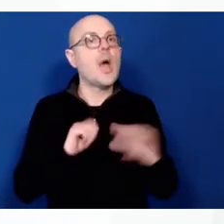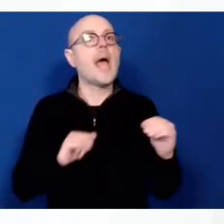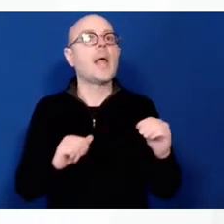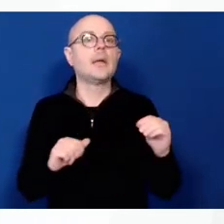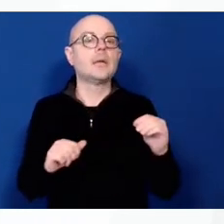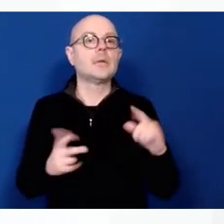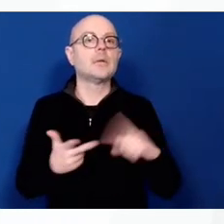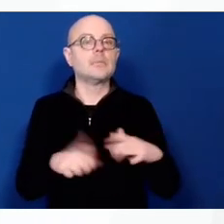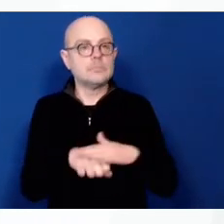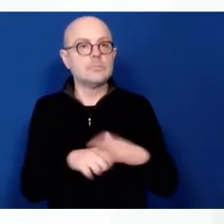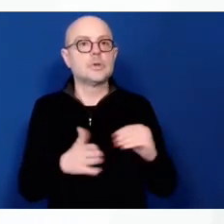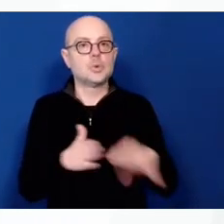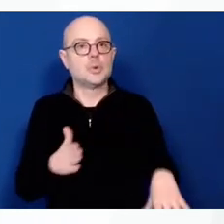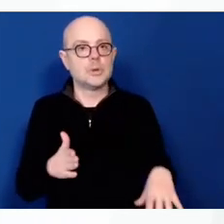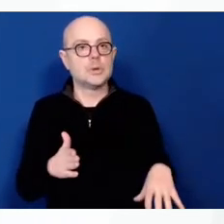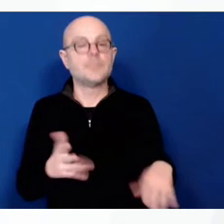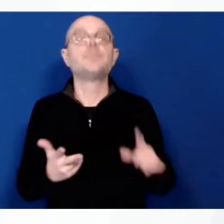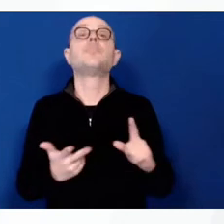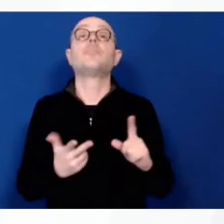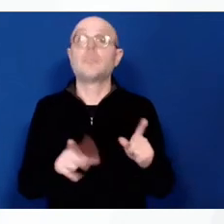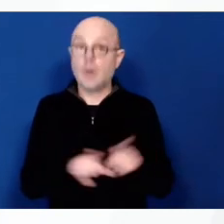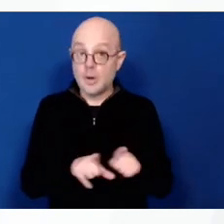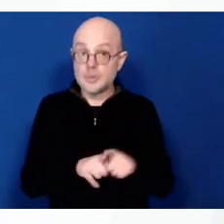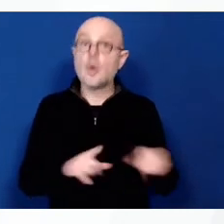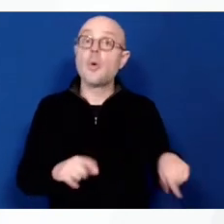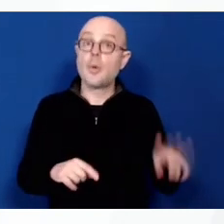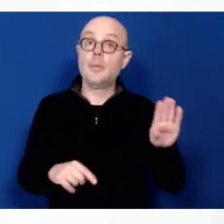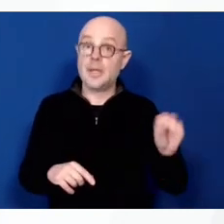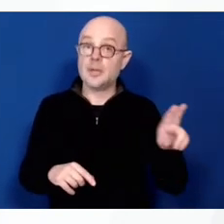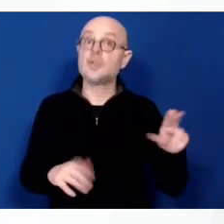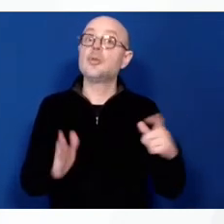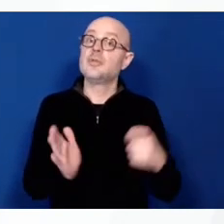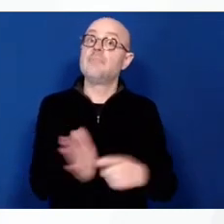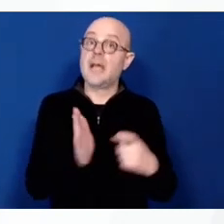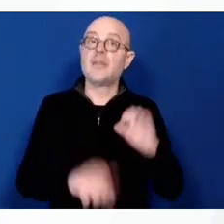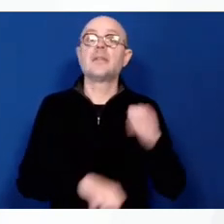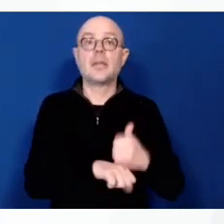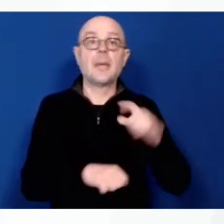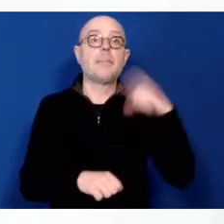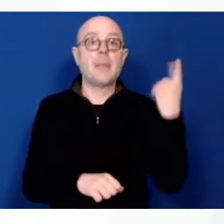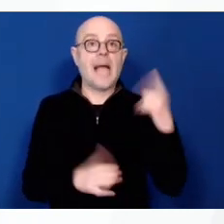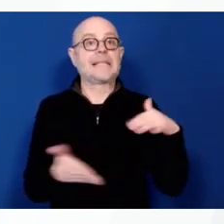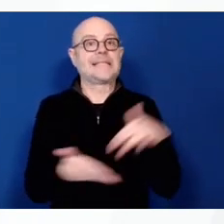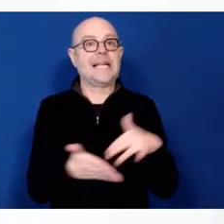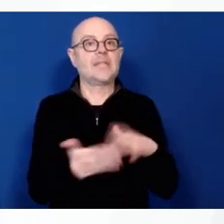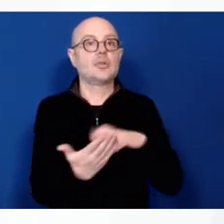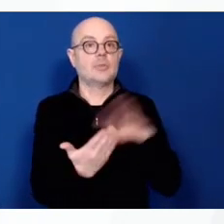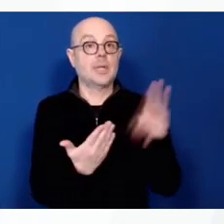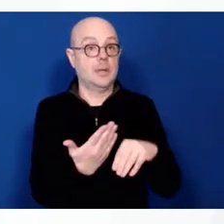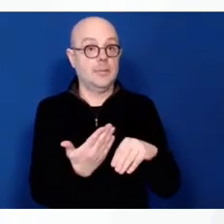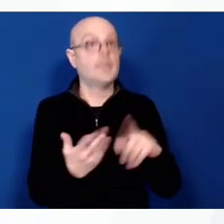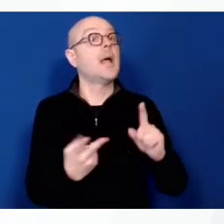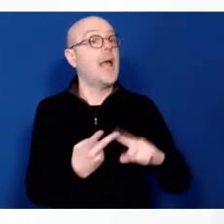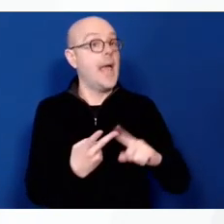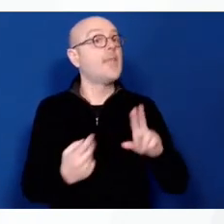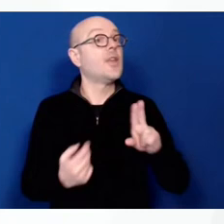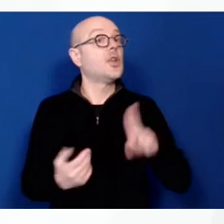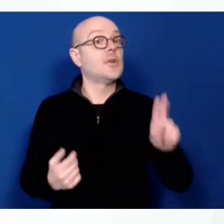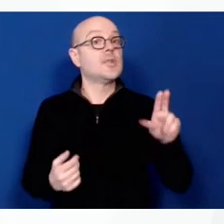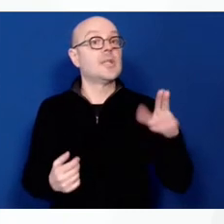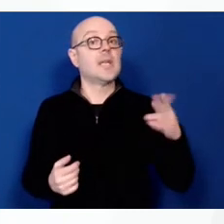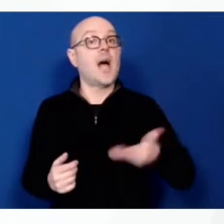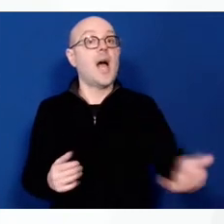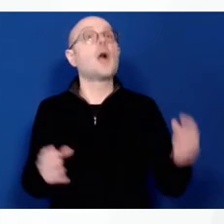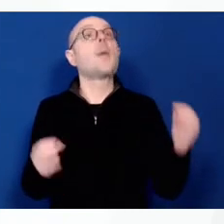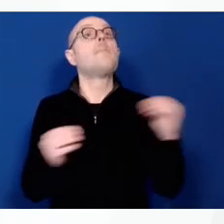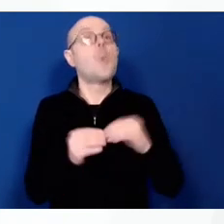also demanded that the university create and implement a Black Studies curriculum and that the university hire more Black faculty and